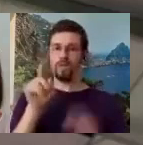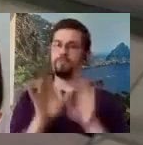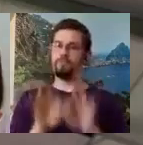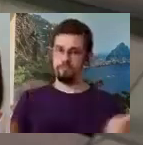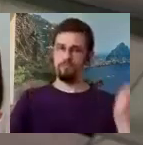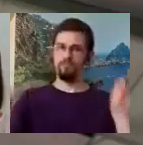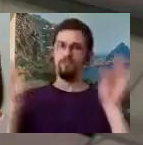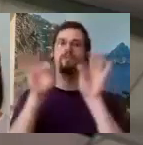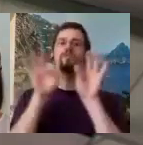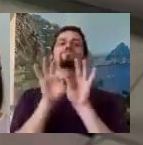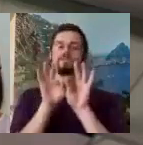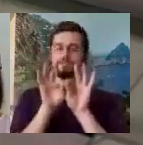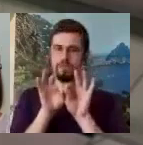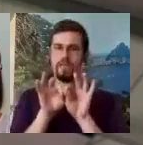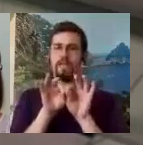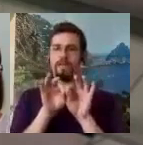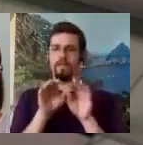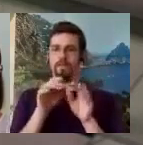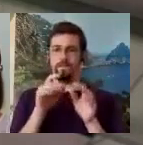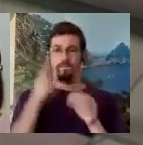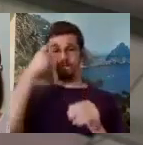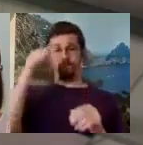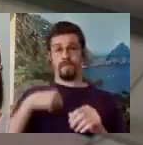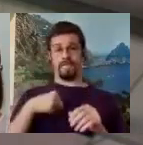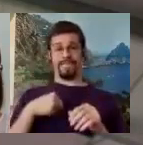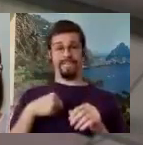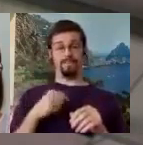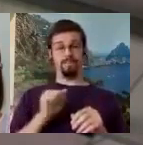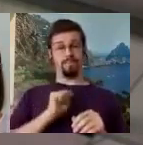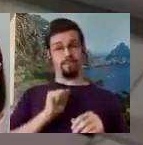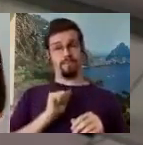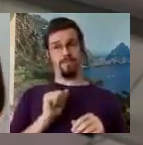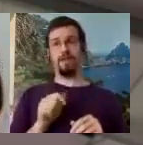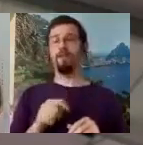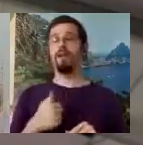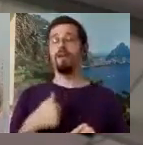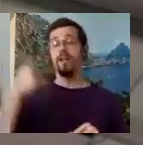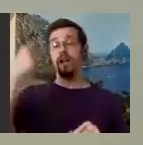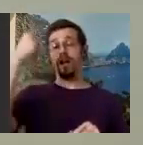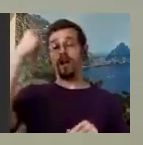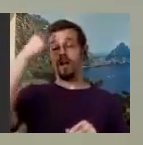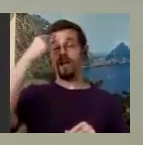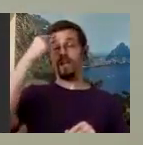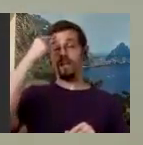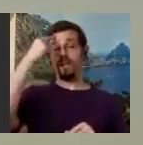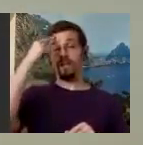in the United States. So it was quite a significant,